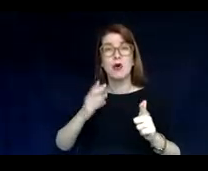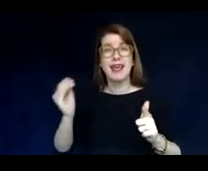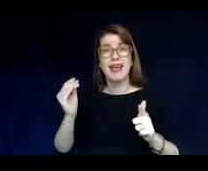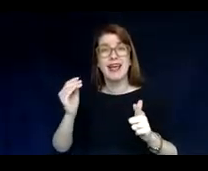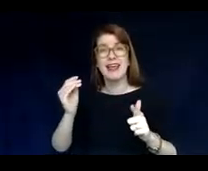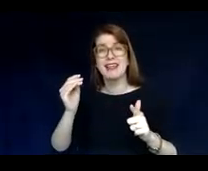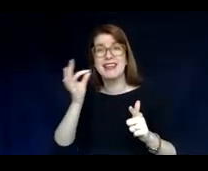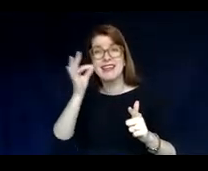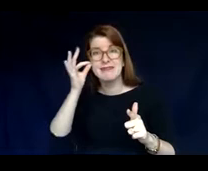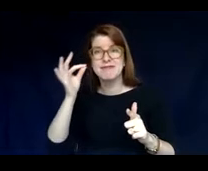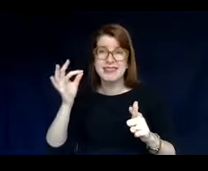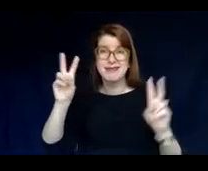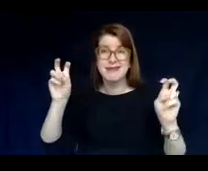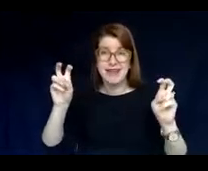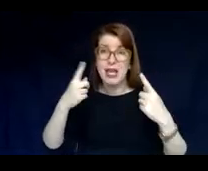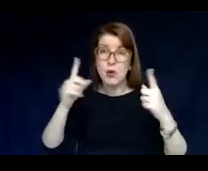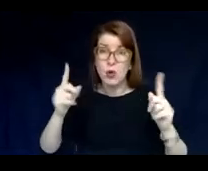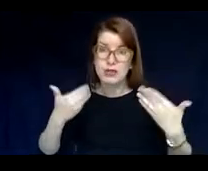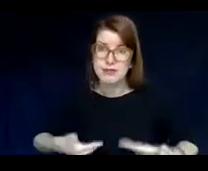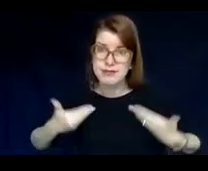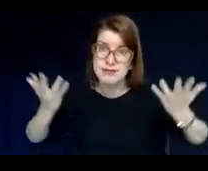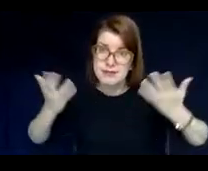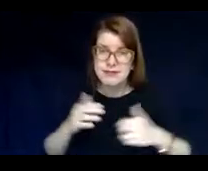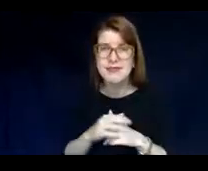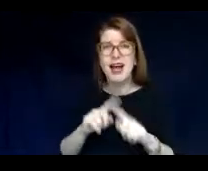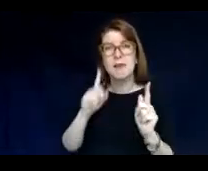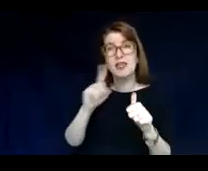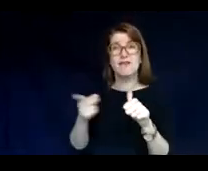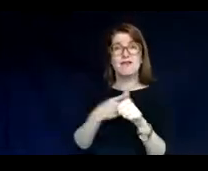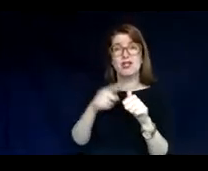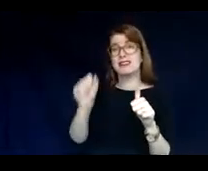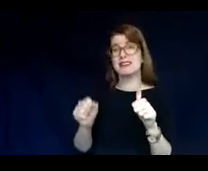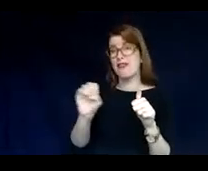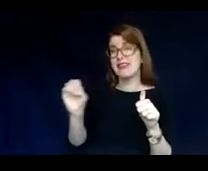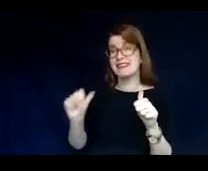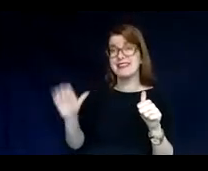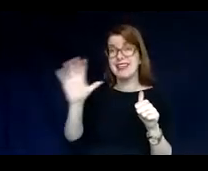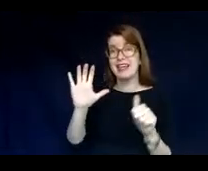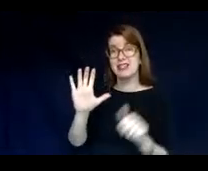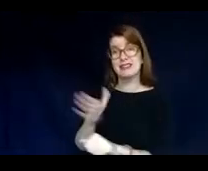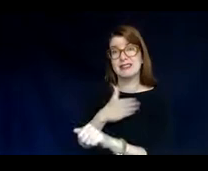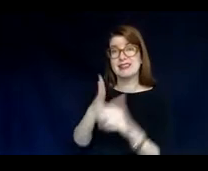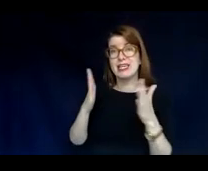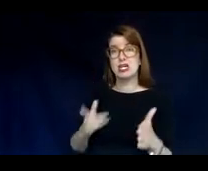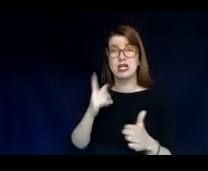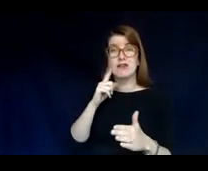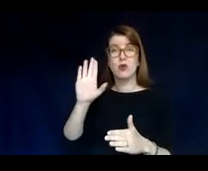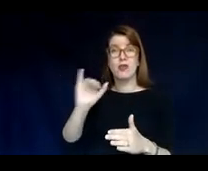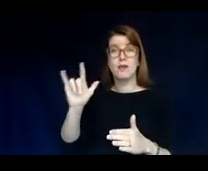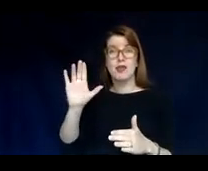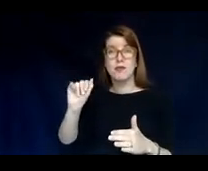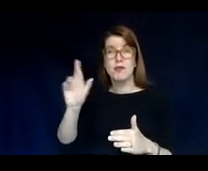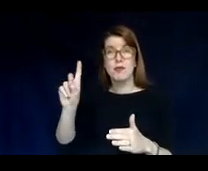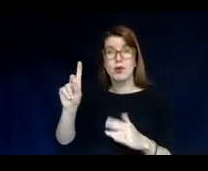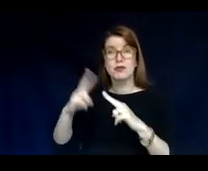Get it? It works, right? It works, right? And I would be the first Southeast Asian country singer on the Billboard Top 100. My friends even